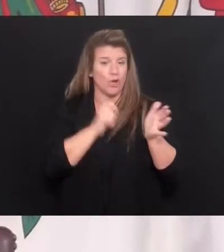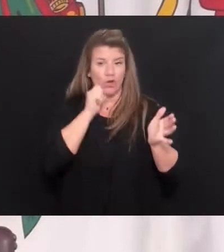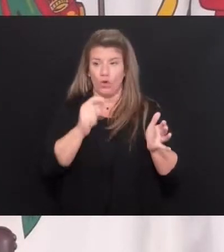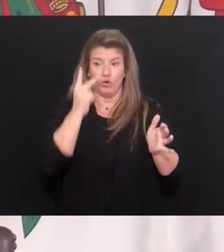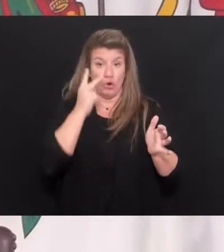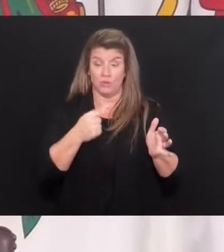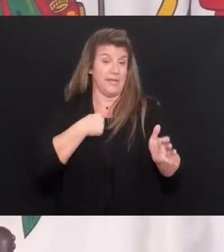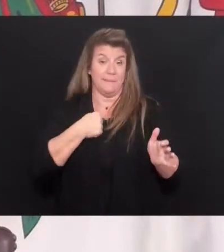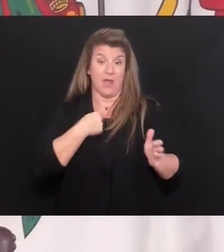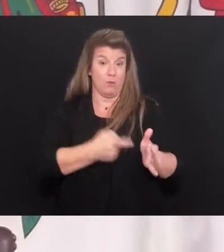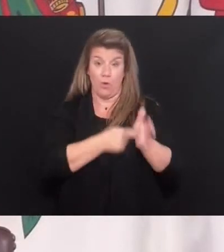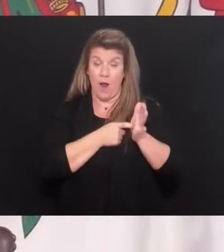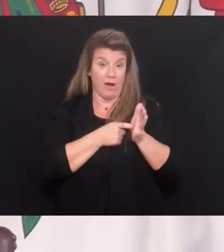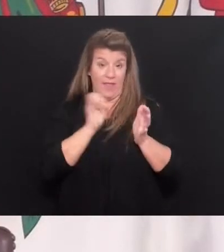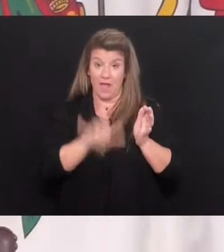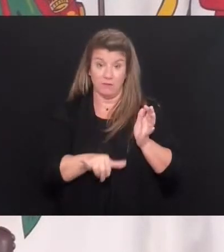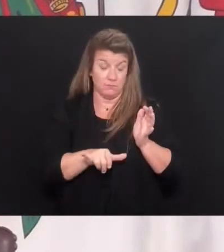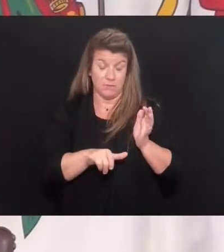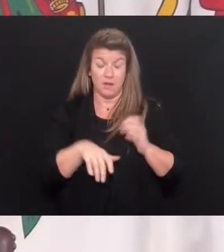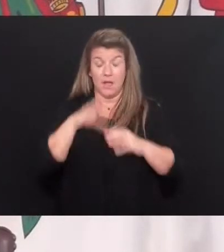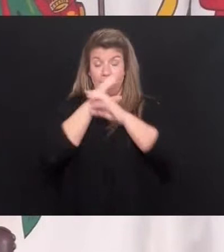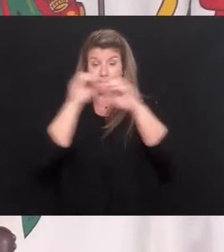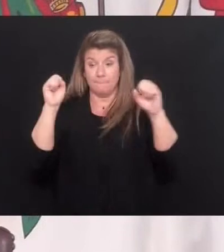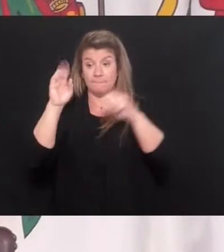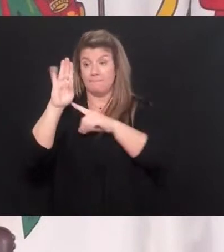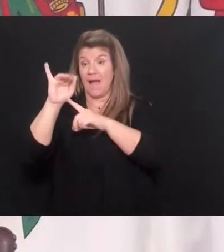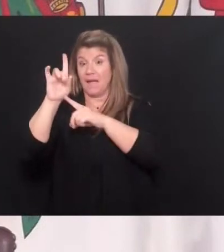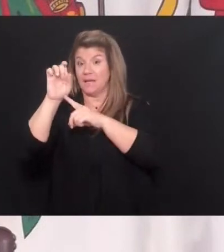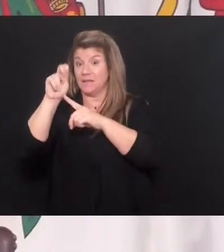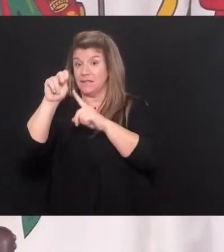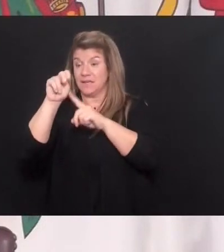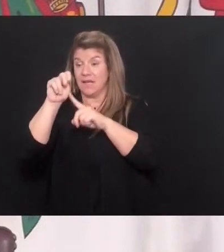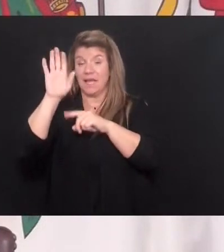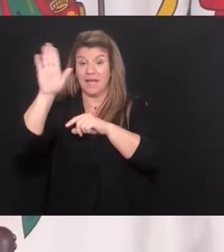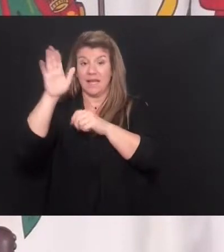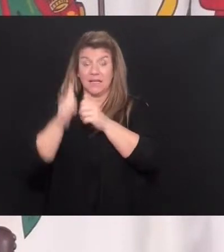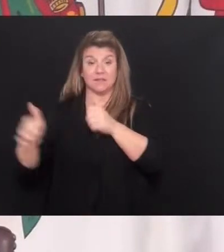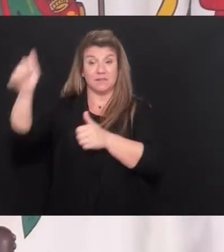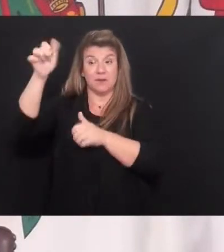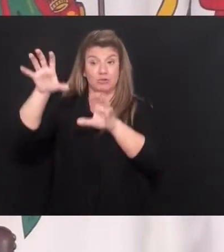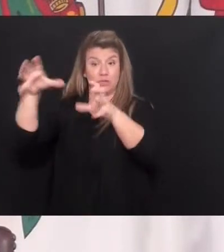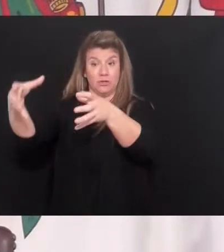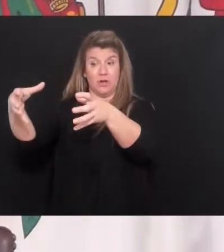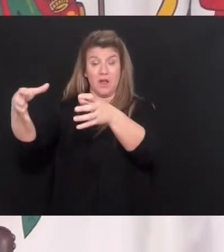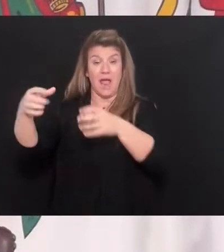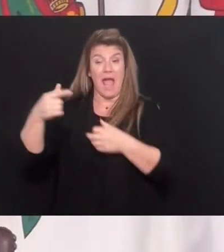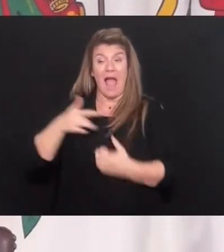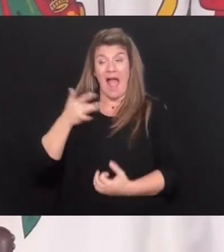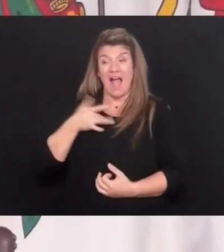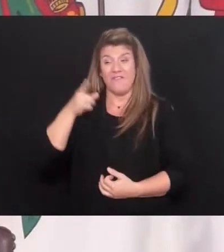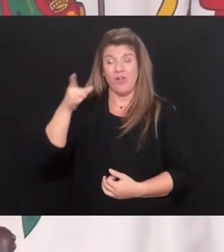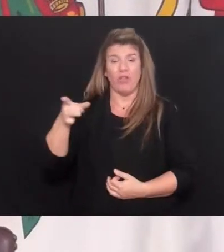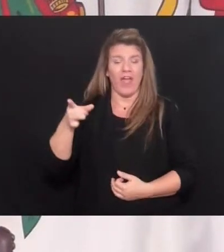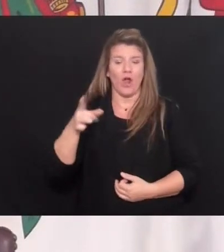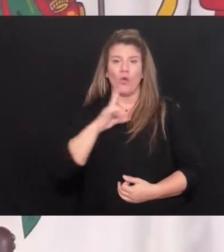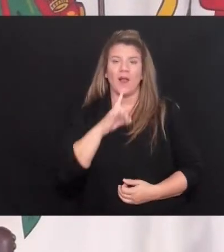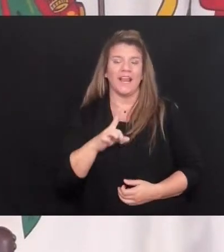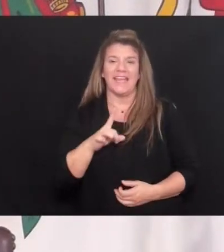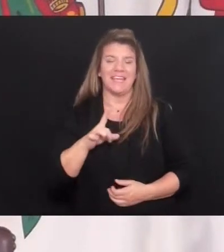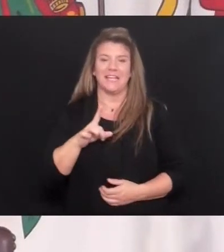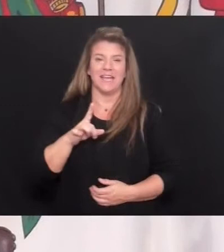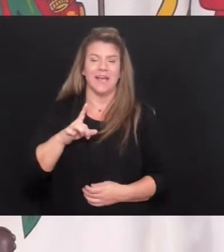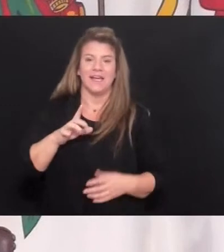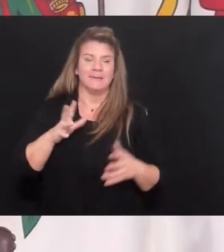coming out of me. The Biden administration is, I think they're way out on a limb in regard to